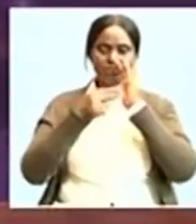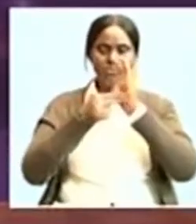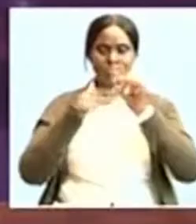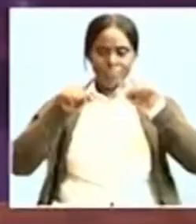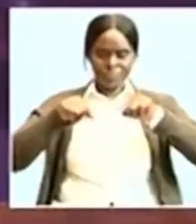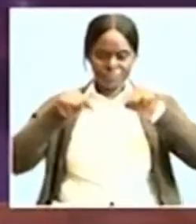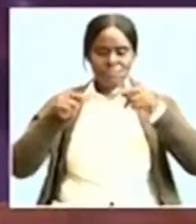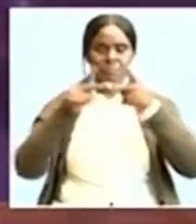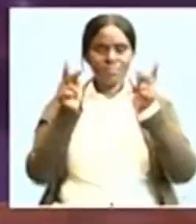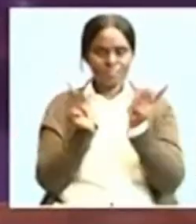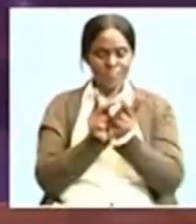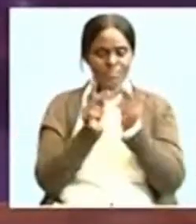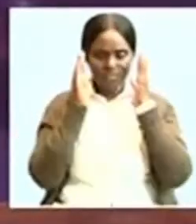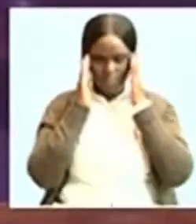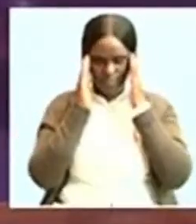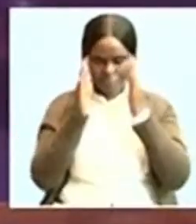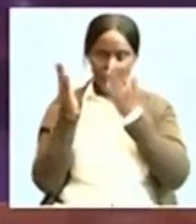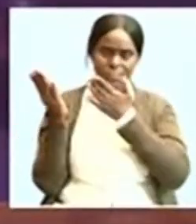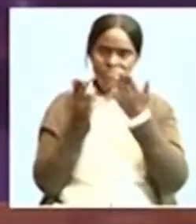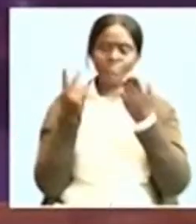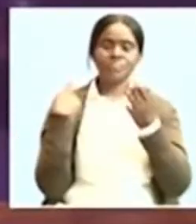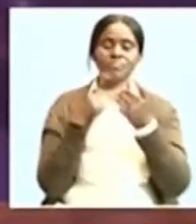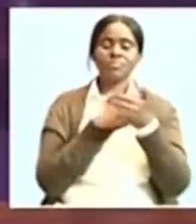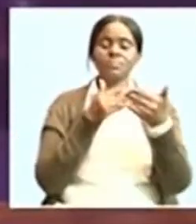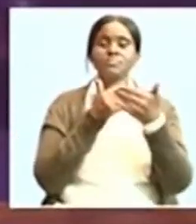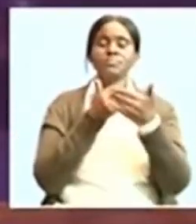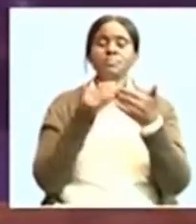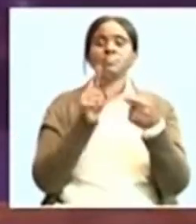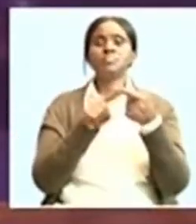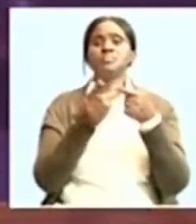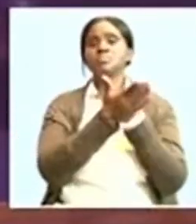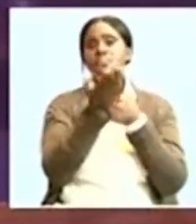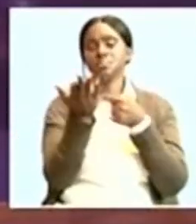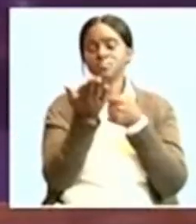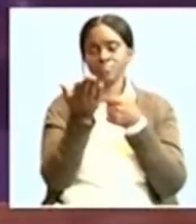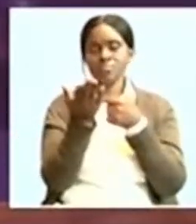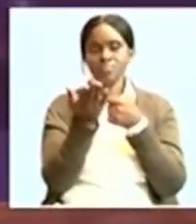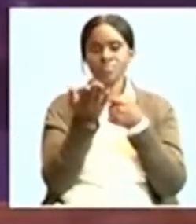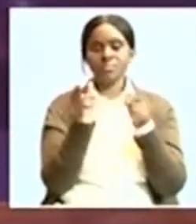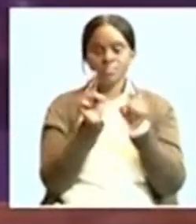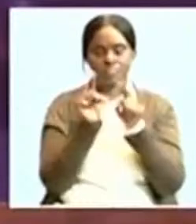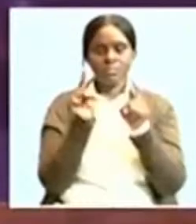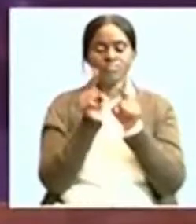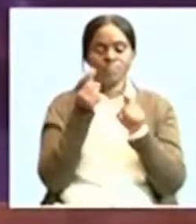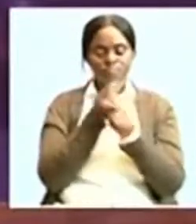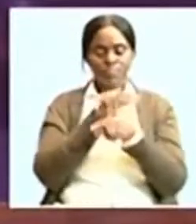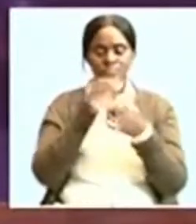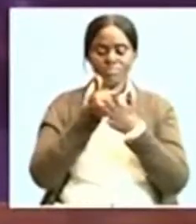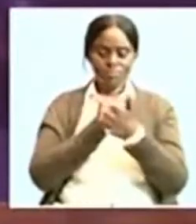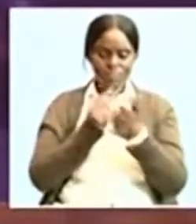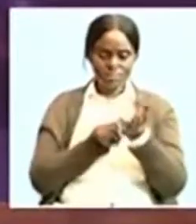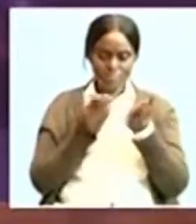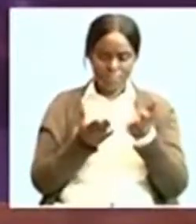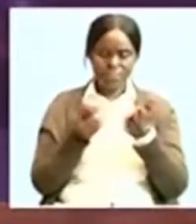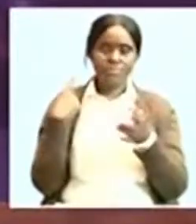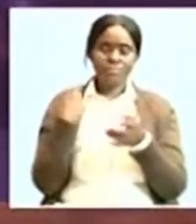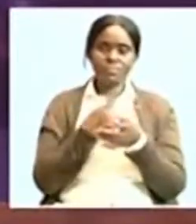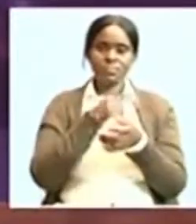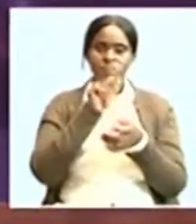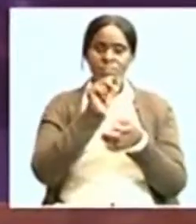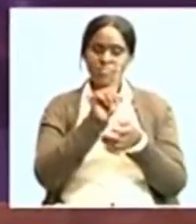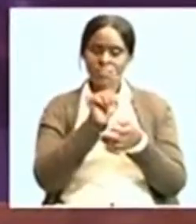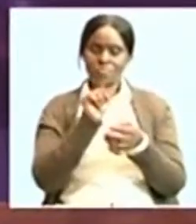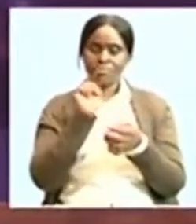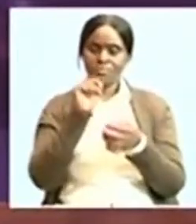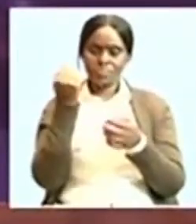this station that is dedicated to bringing Parliament closer to you. And from all of us here at Parliament TV,